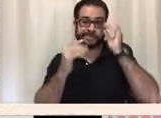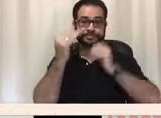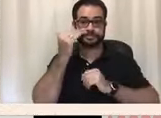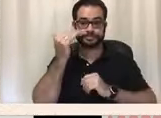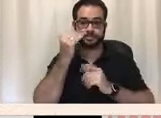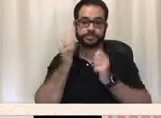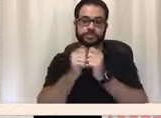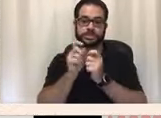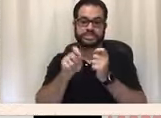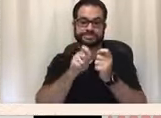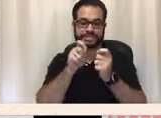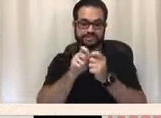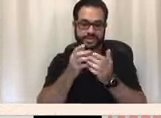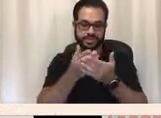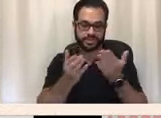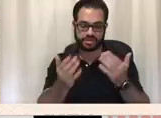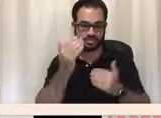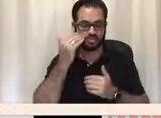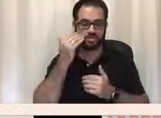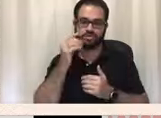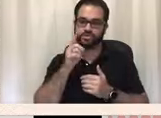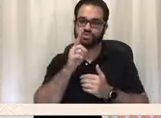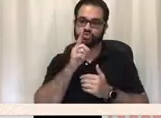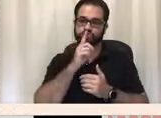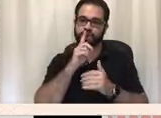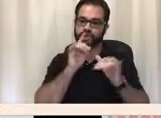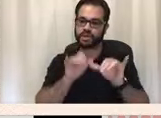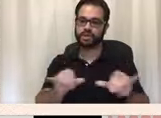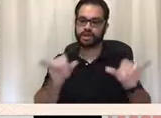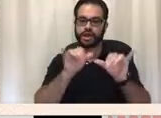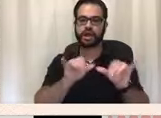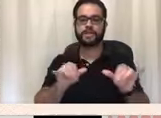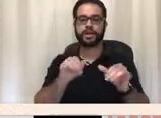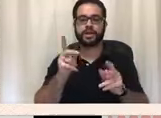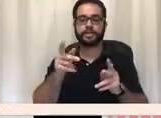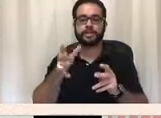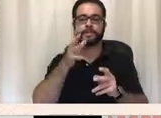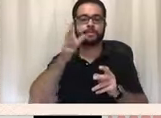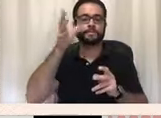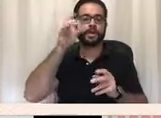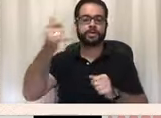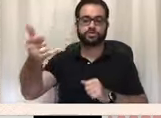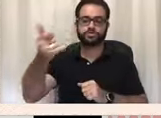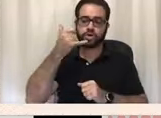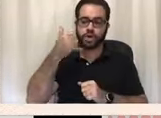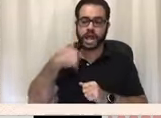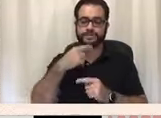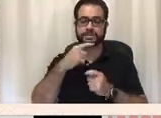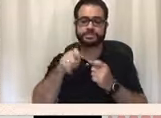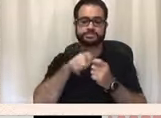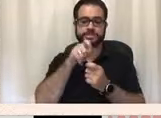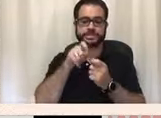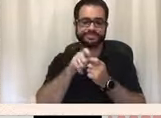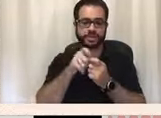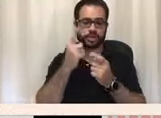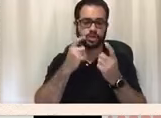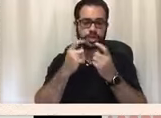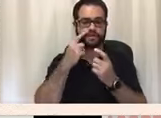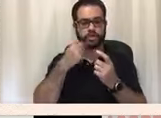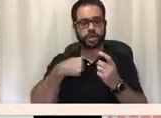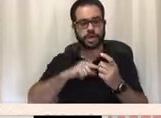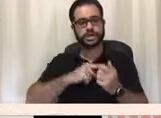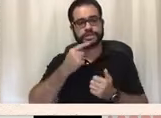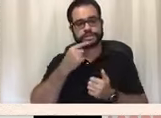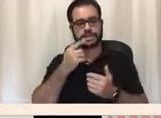know, it's not uncommon at the Bureau when a parent calls us that has a specific question for us to say, let me talk to